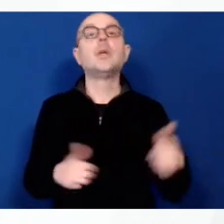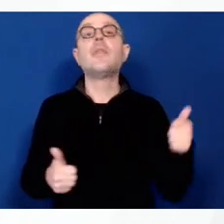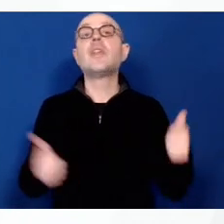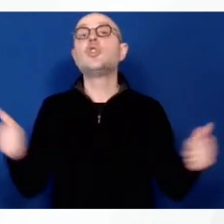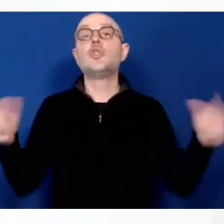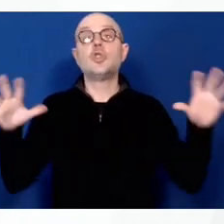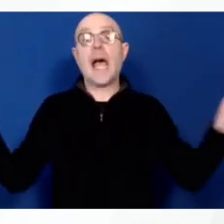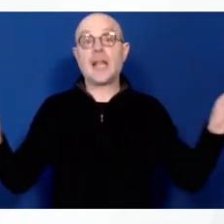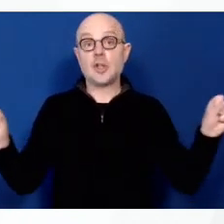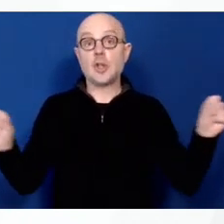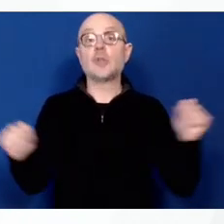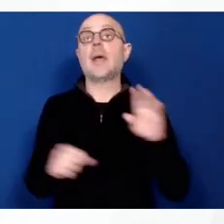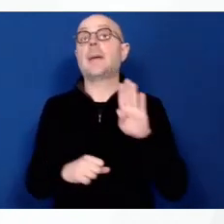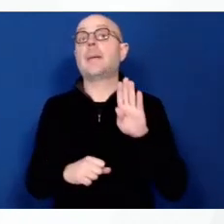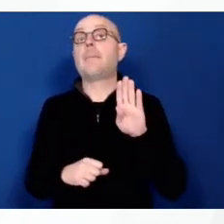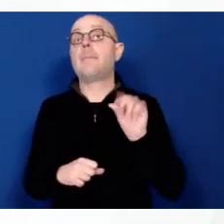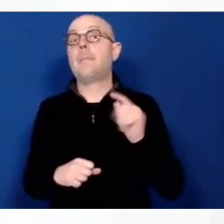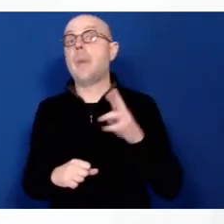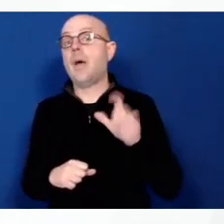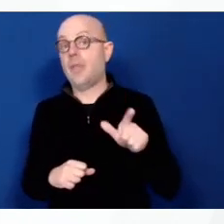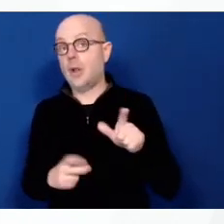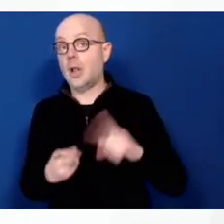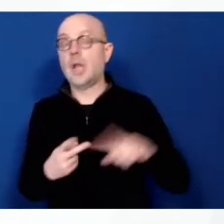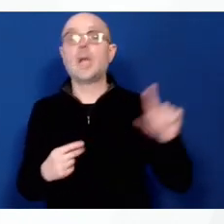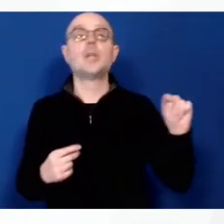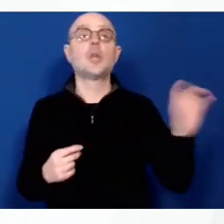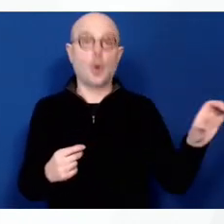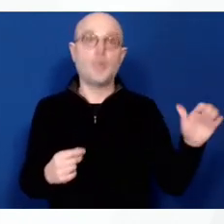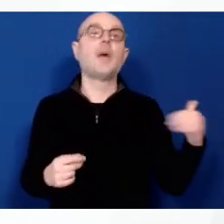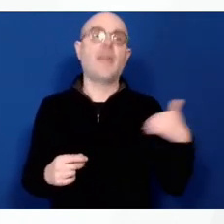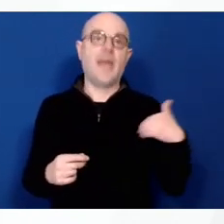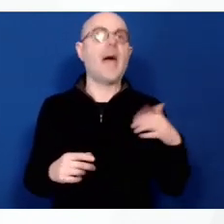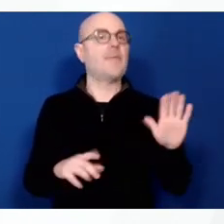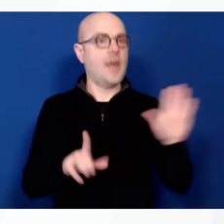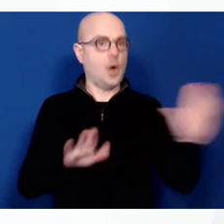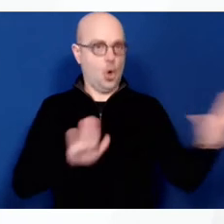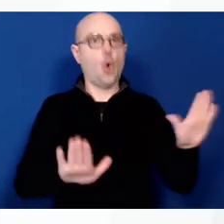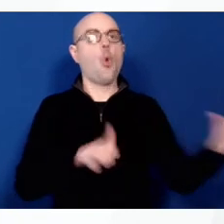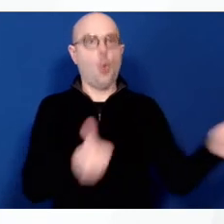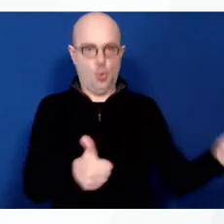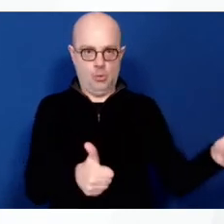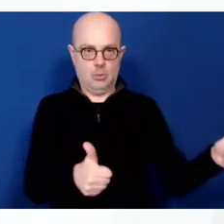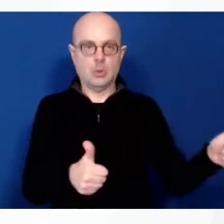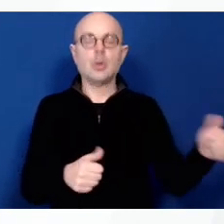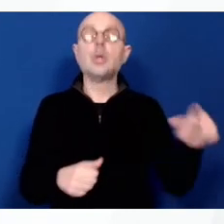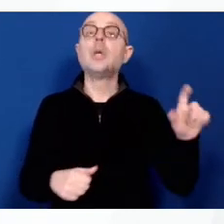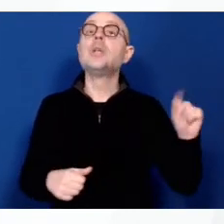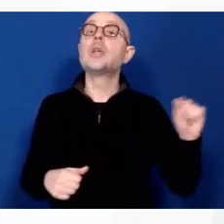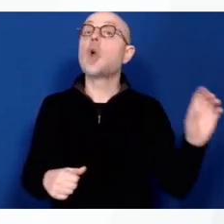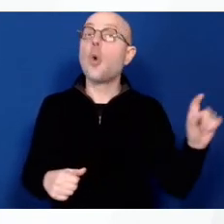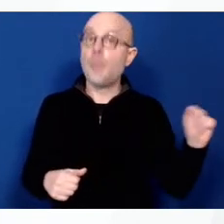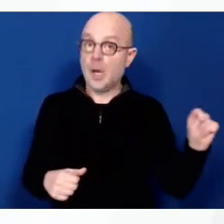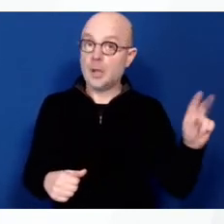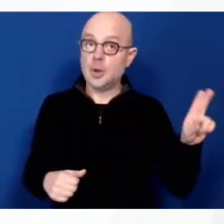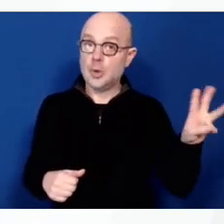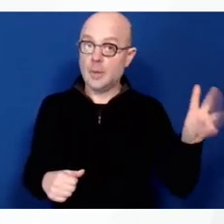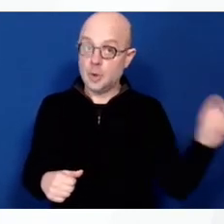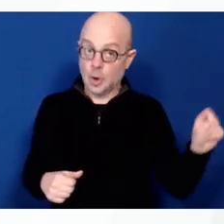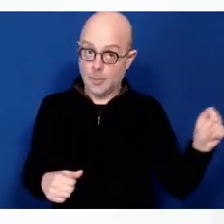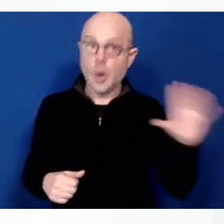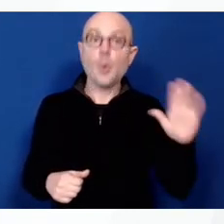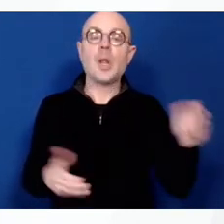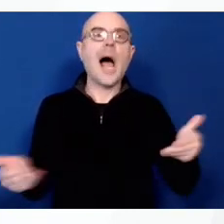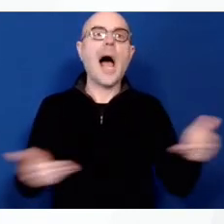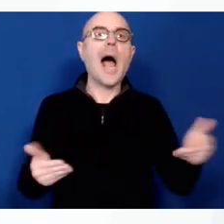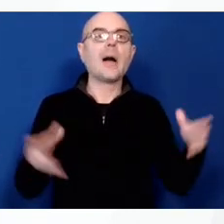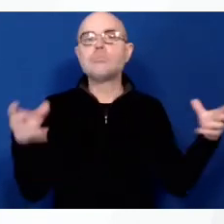Tacoma have been developing their own similar initiatives. At Tacoma, they are going to focus on hiring and supporting clusters of